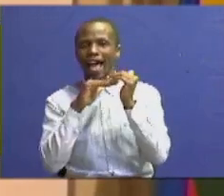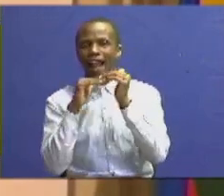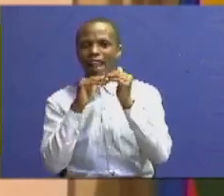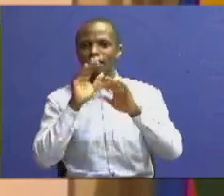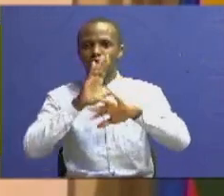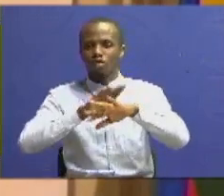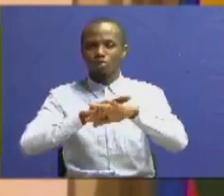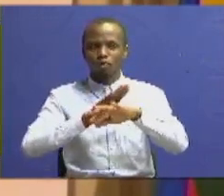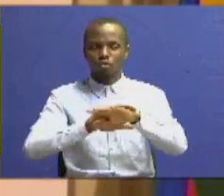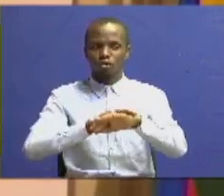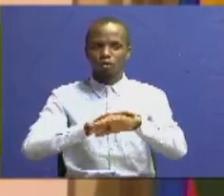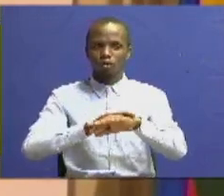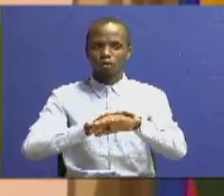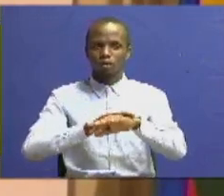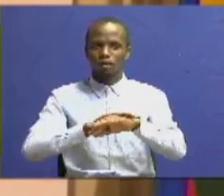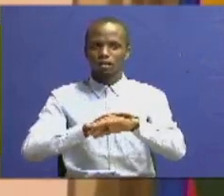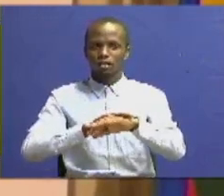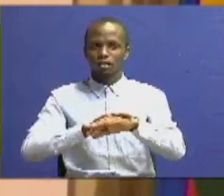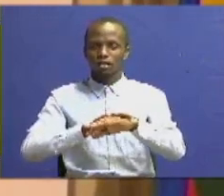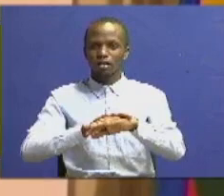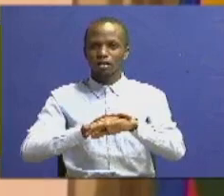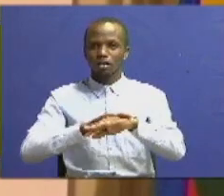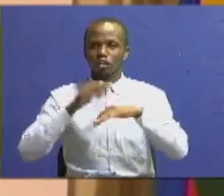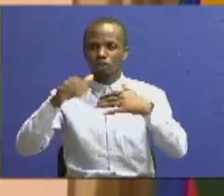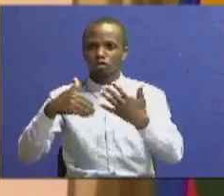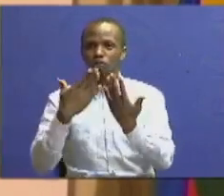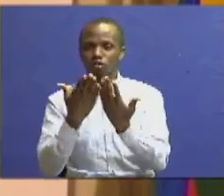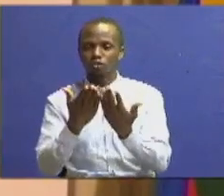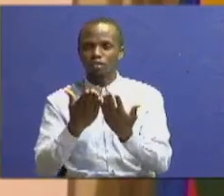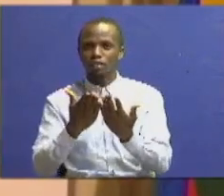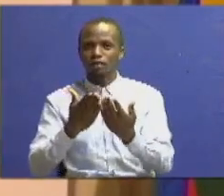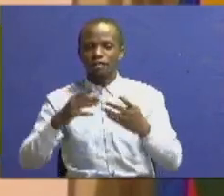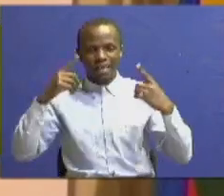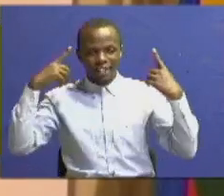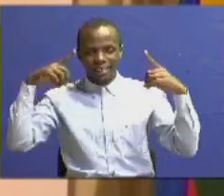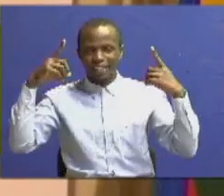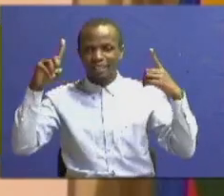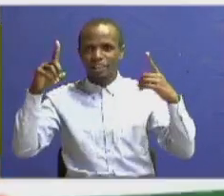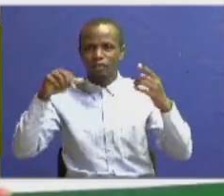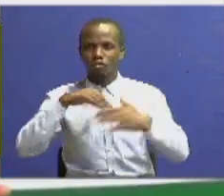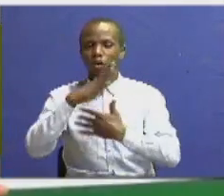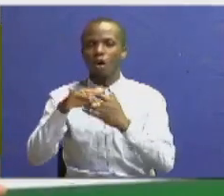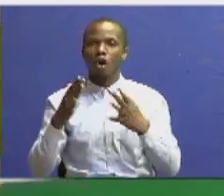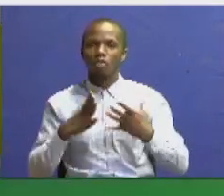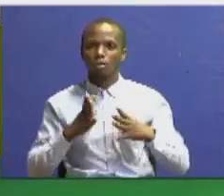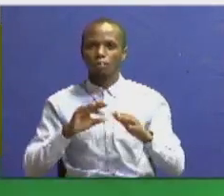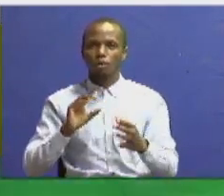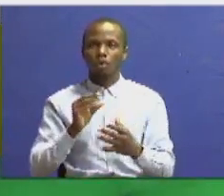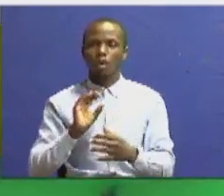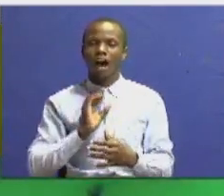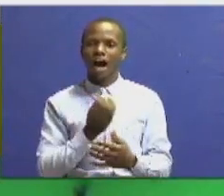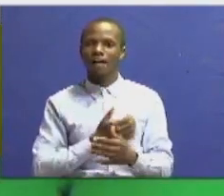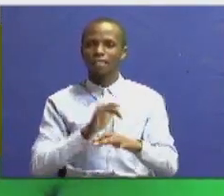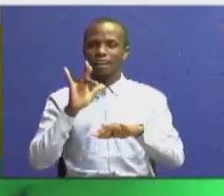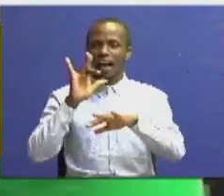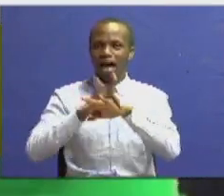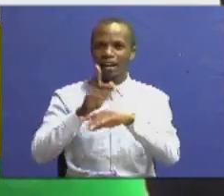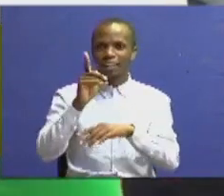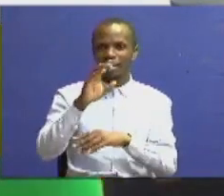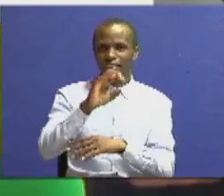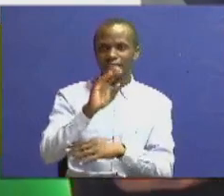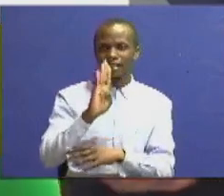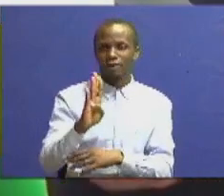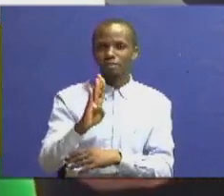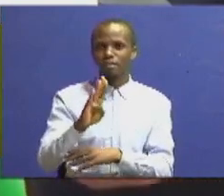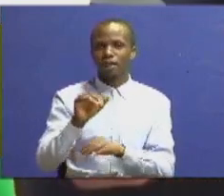facility marking 20 years of our anniversary. Earlier, KCB came through for